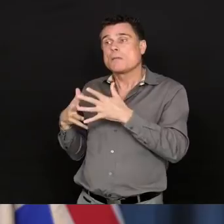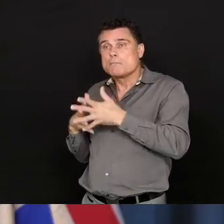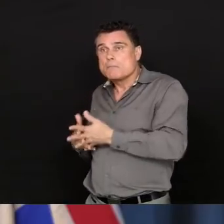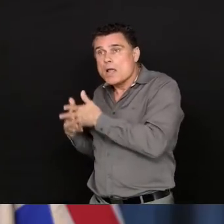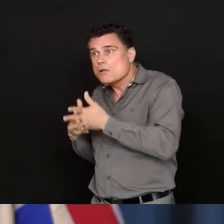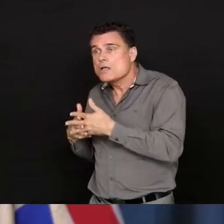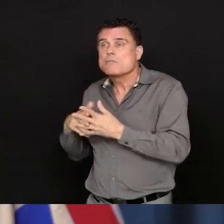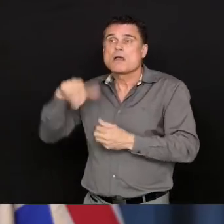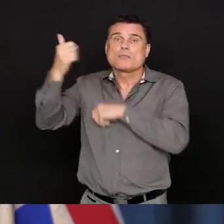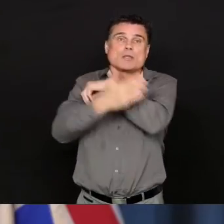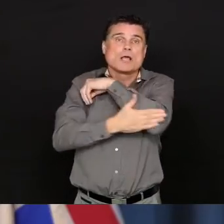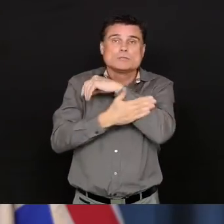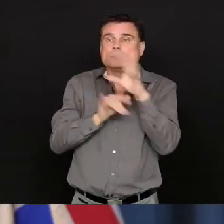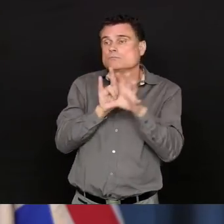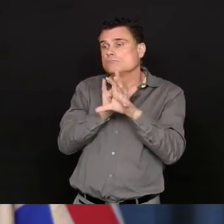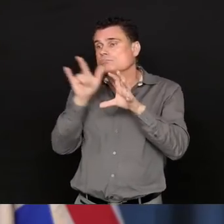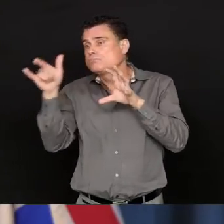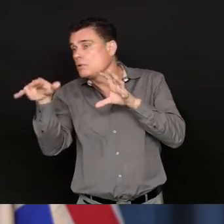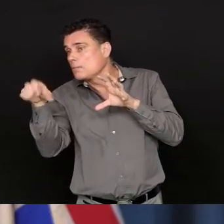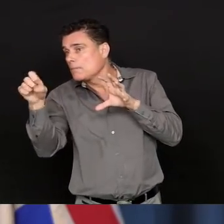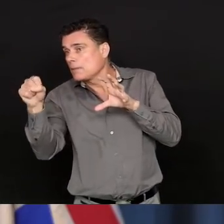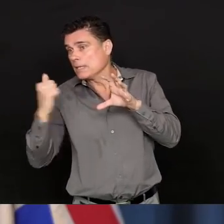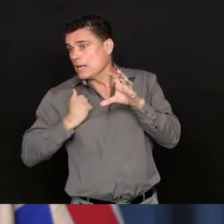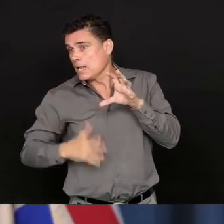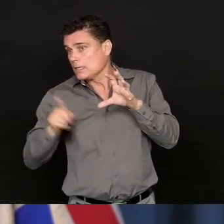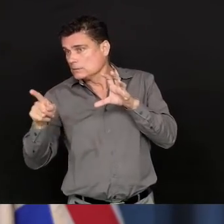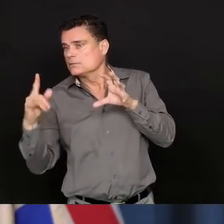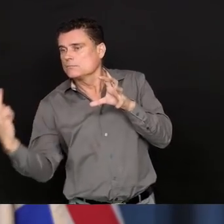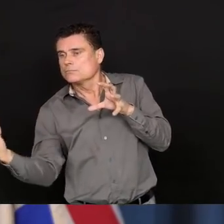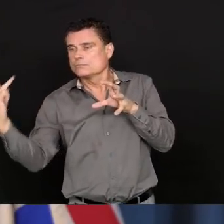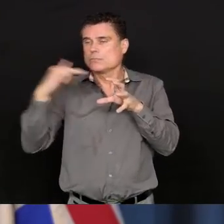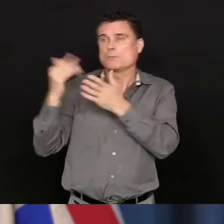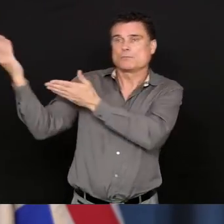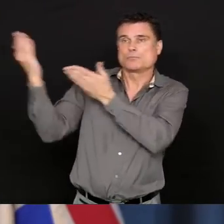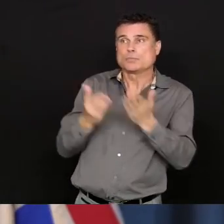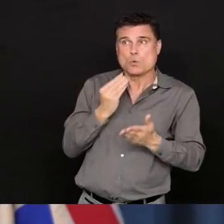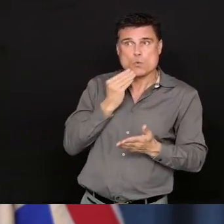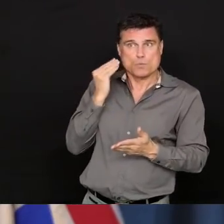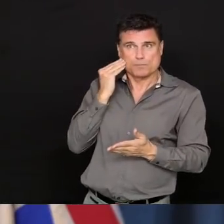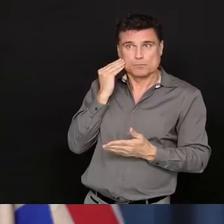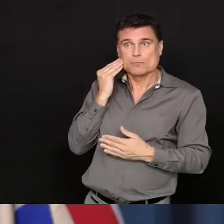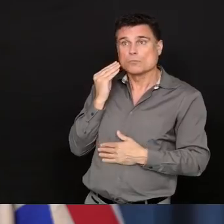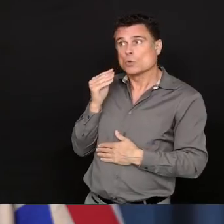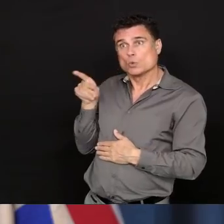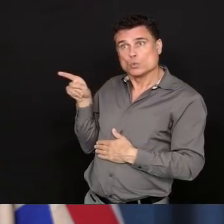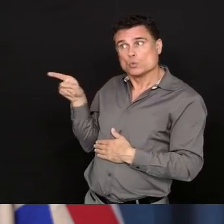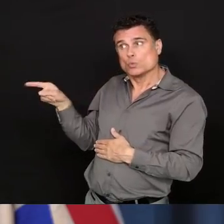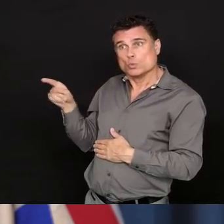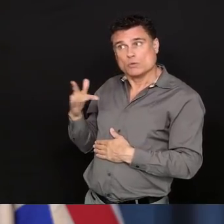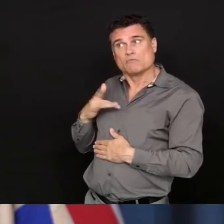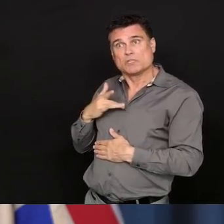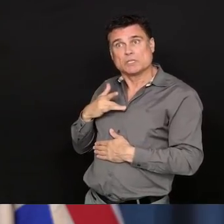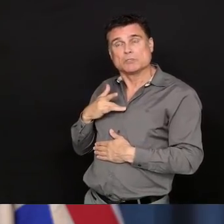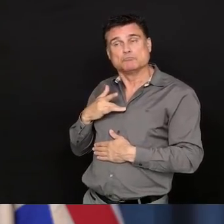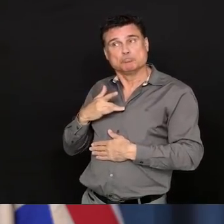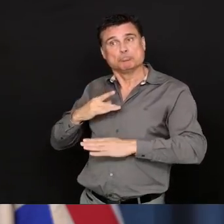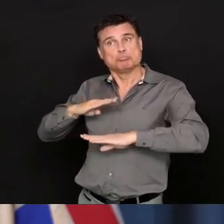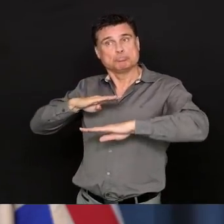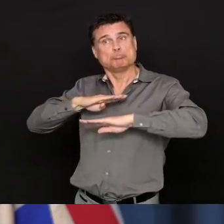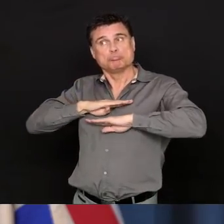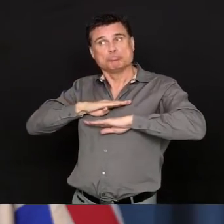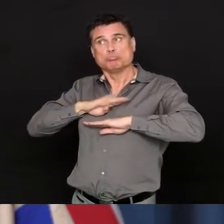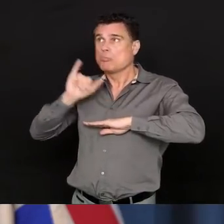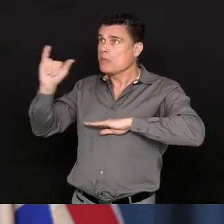flights and the arrangements being made to quarantine people? Are you satisfied with those arrangements?